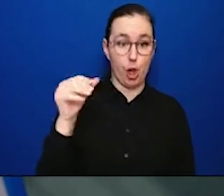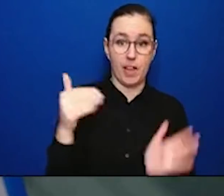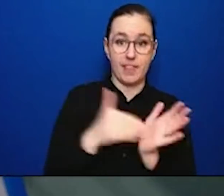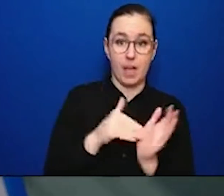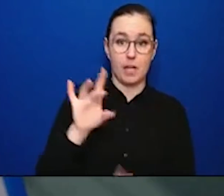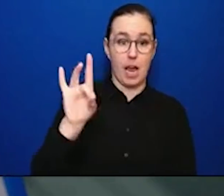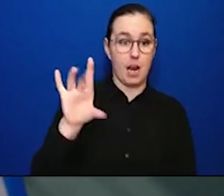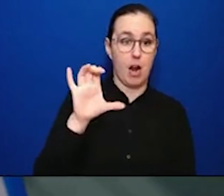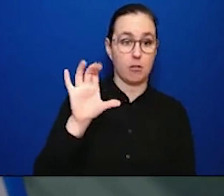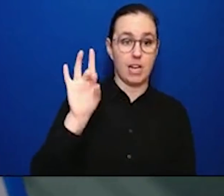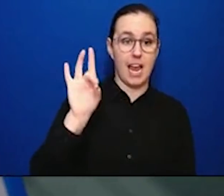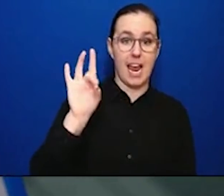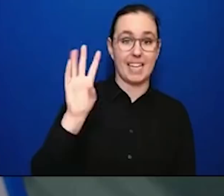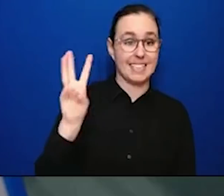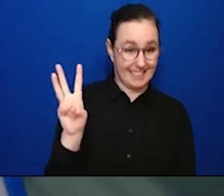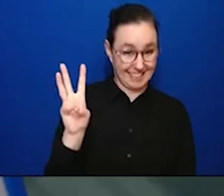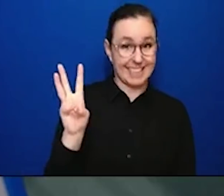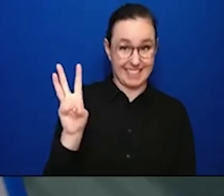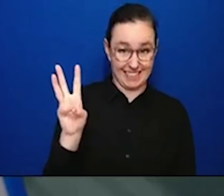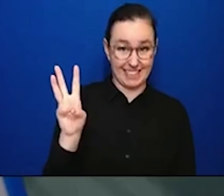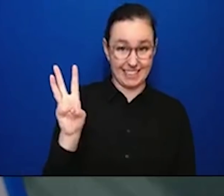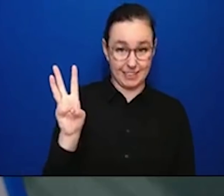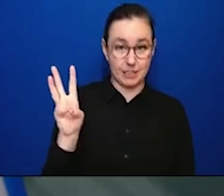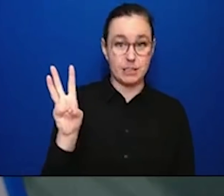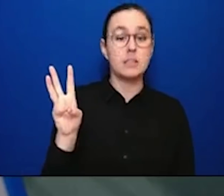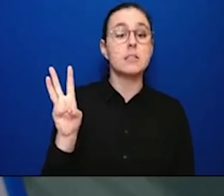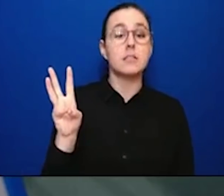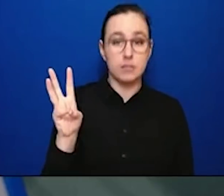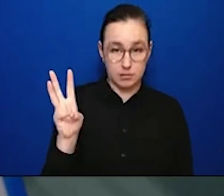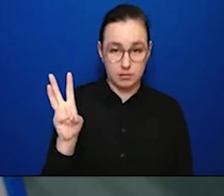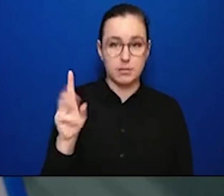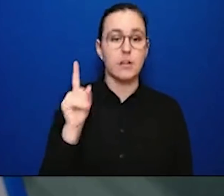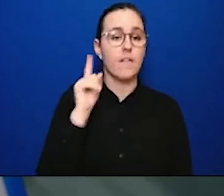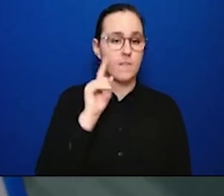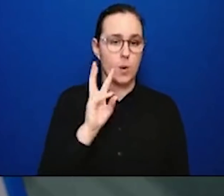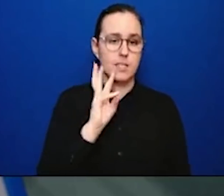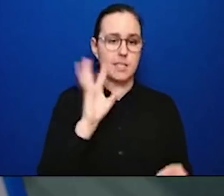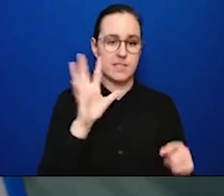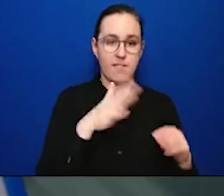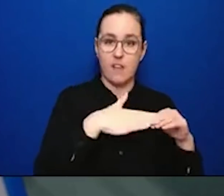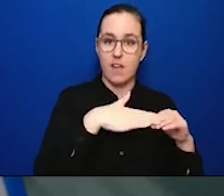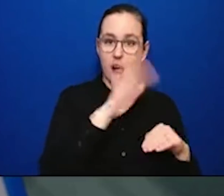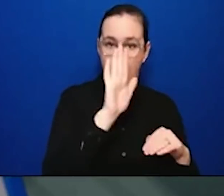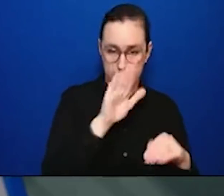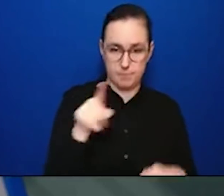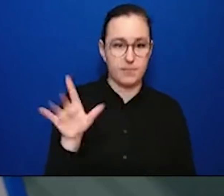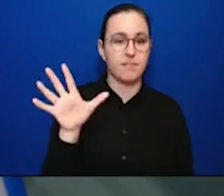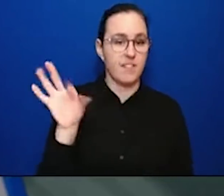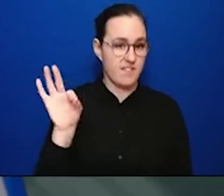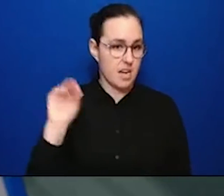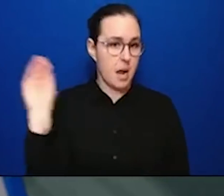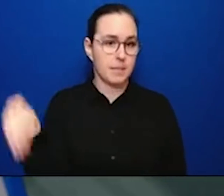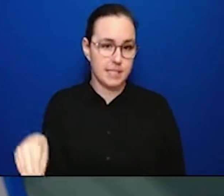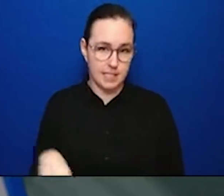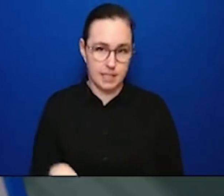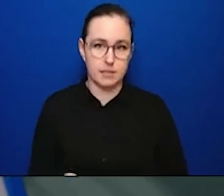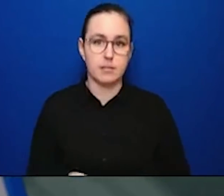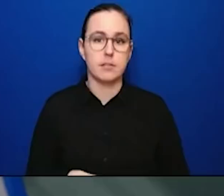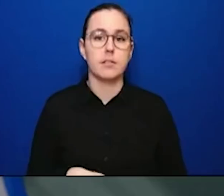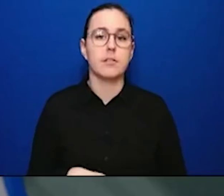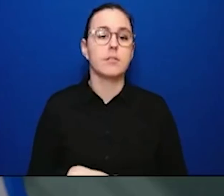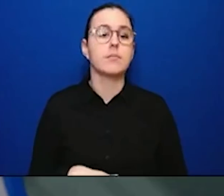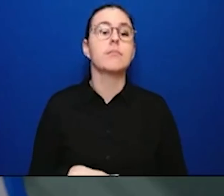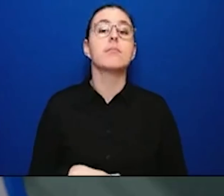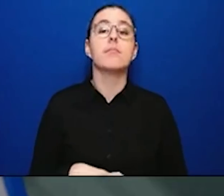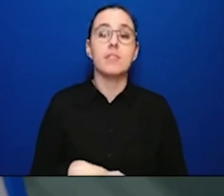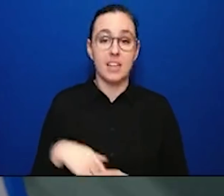630,866 for people 65 and over. That's almost 60%. And more than 50% of all those over 60 as